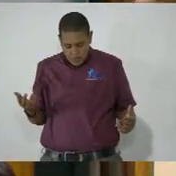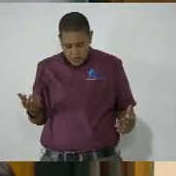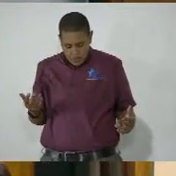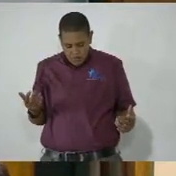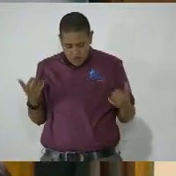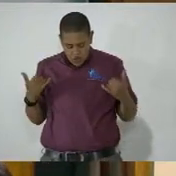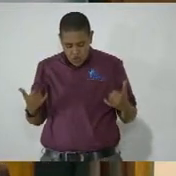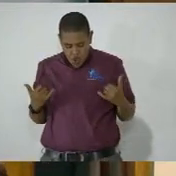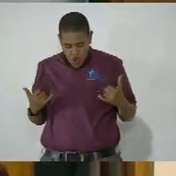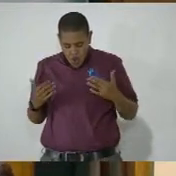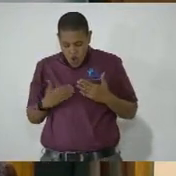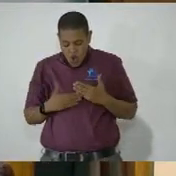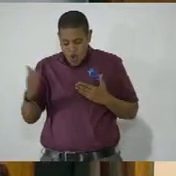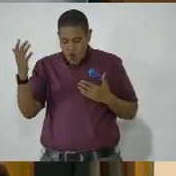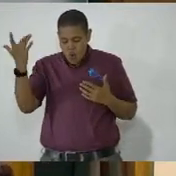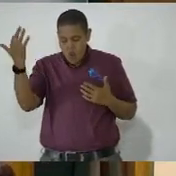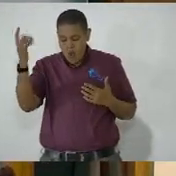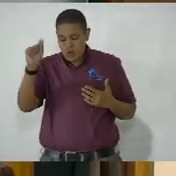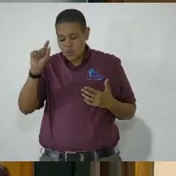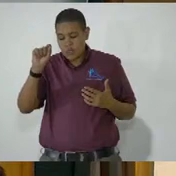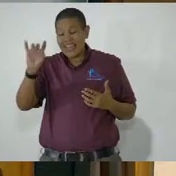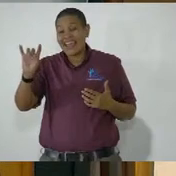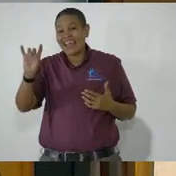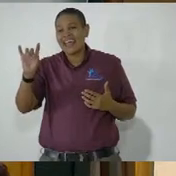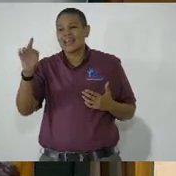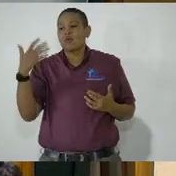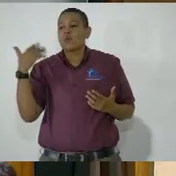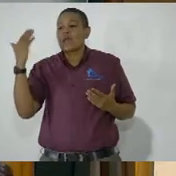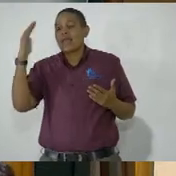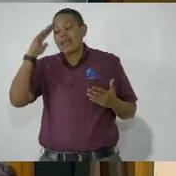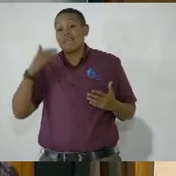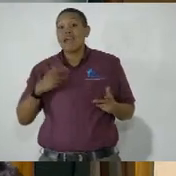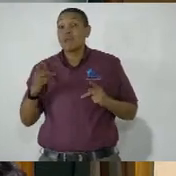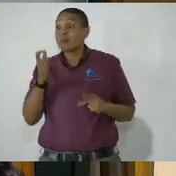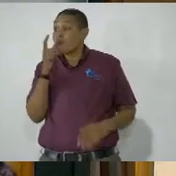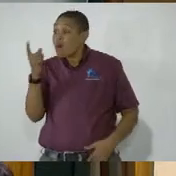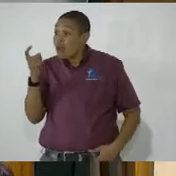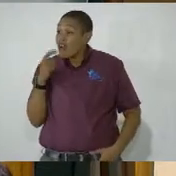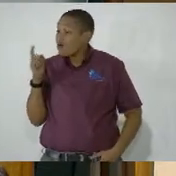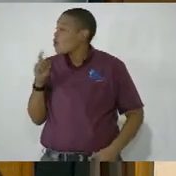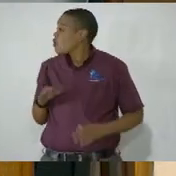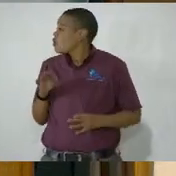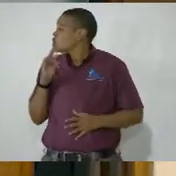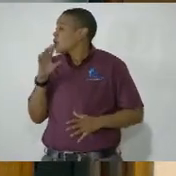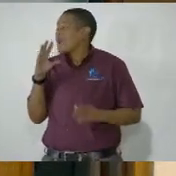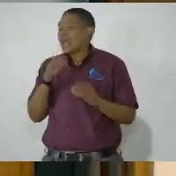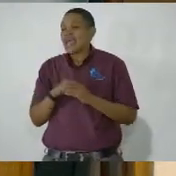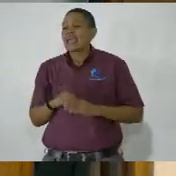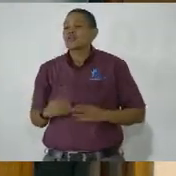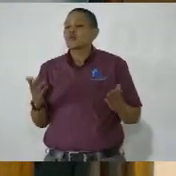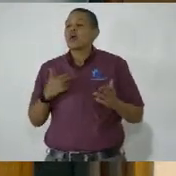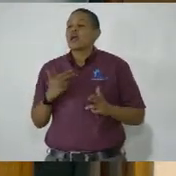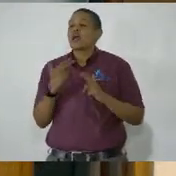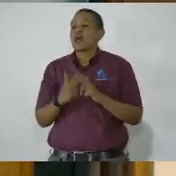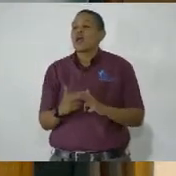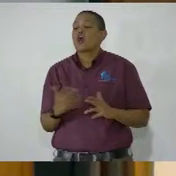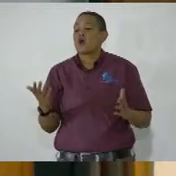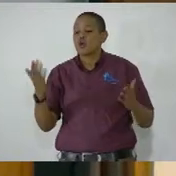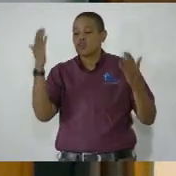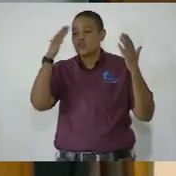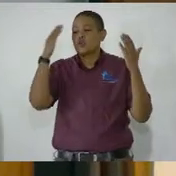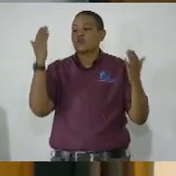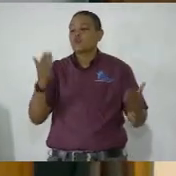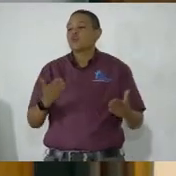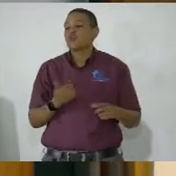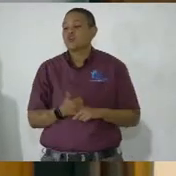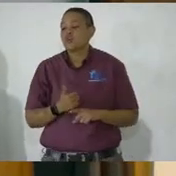to 2028. We are going to invite the litigants to engage, Madam Speaker, in what I call and what is well known